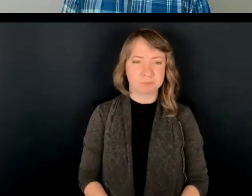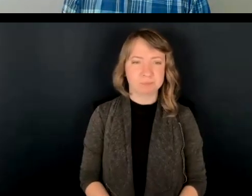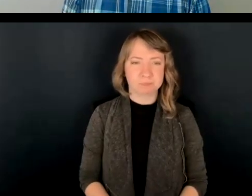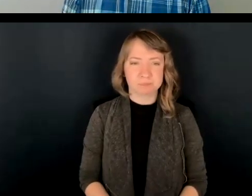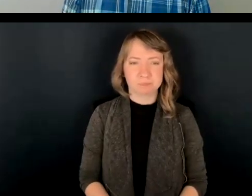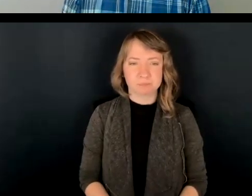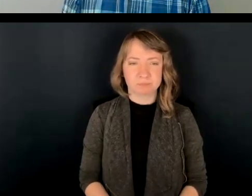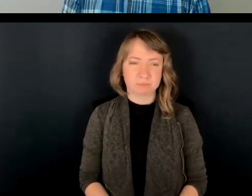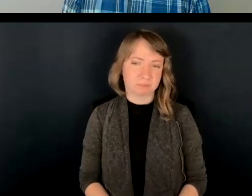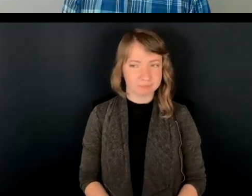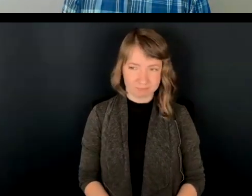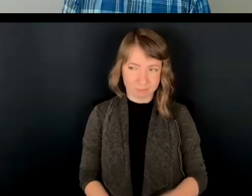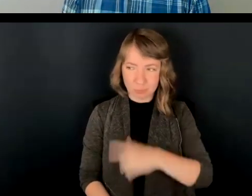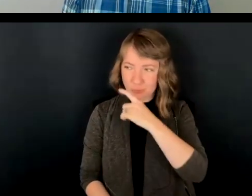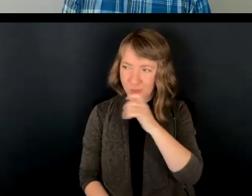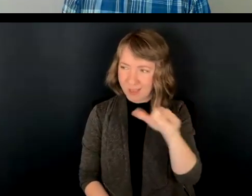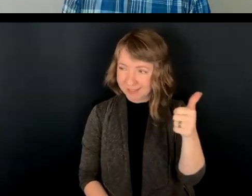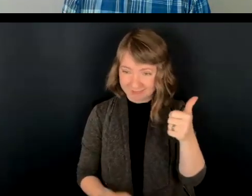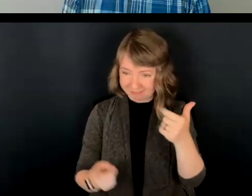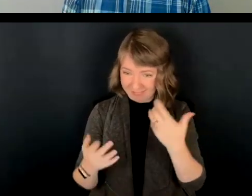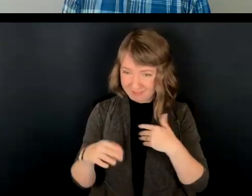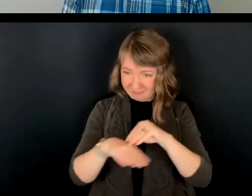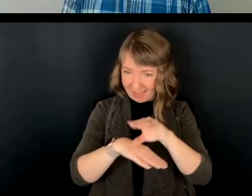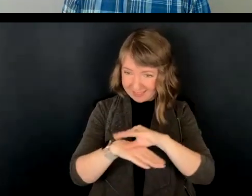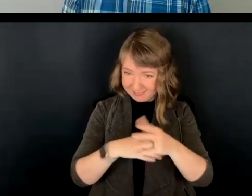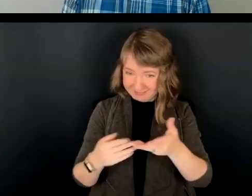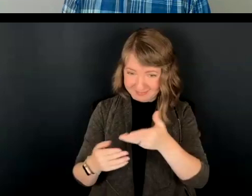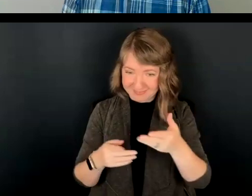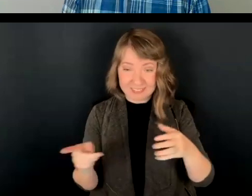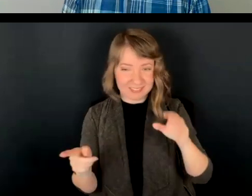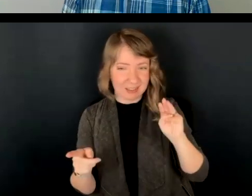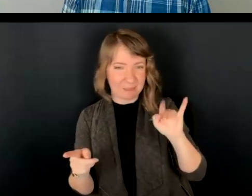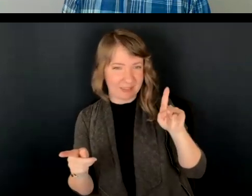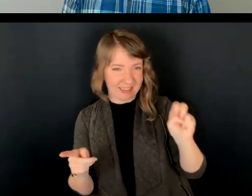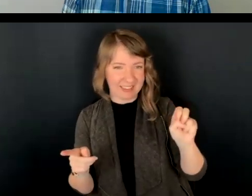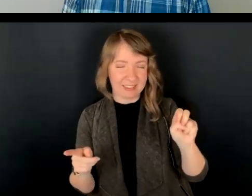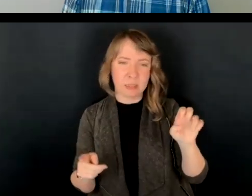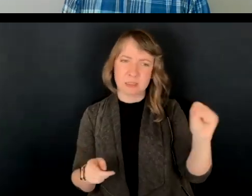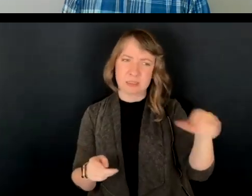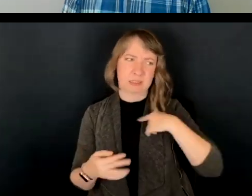I think someone else should jump in if they have advice about. Well, yeah, start early.